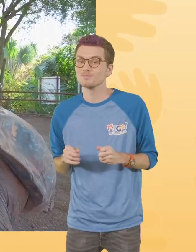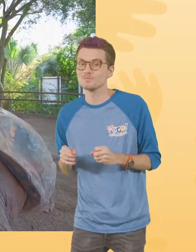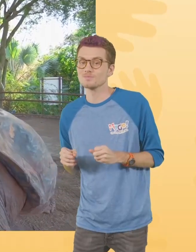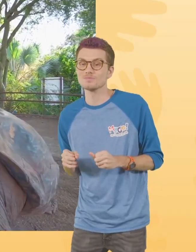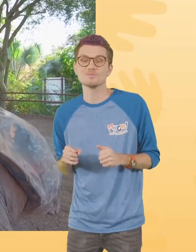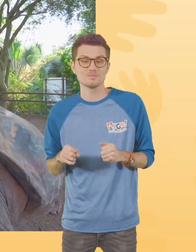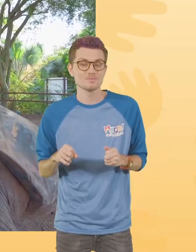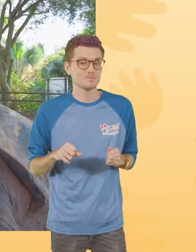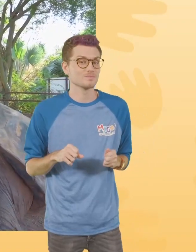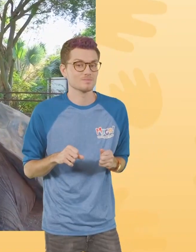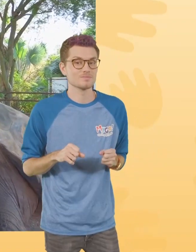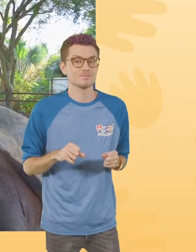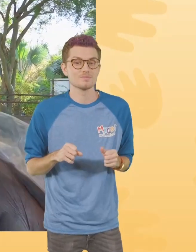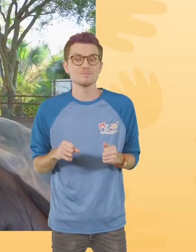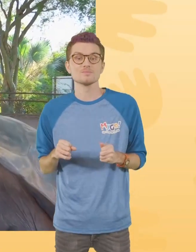Whoa!